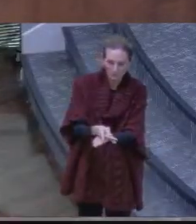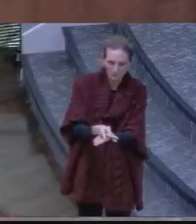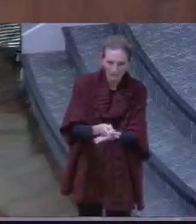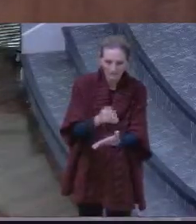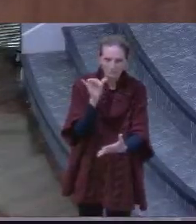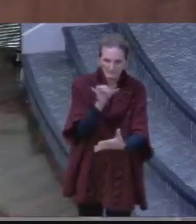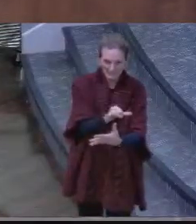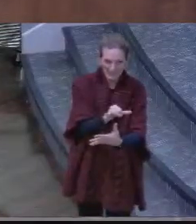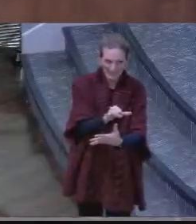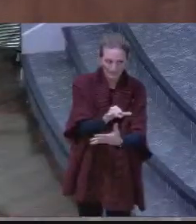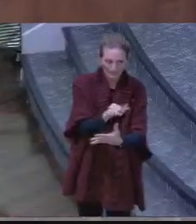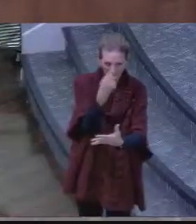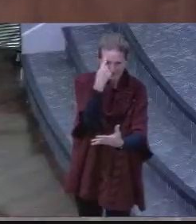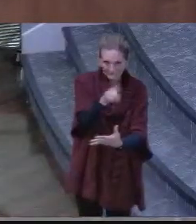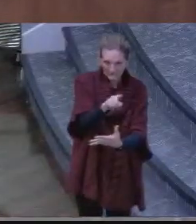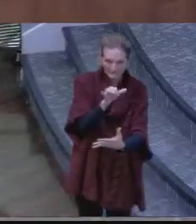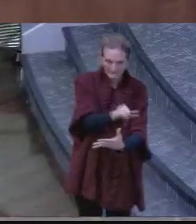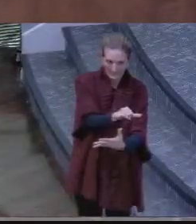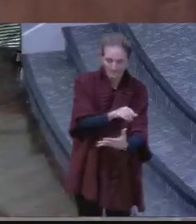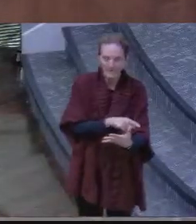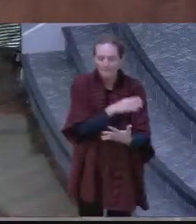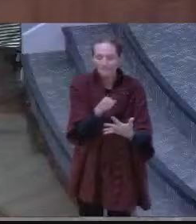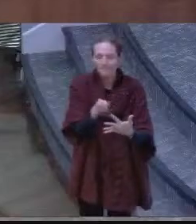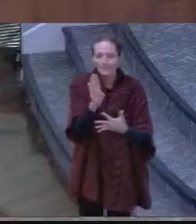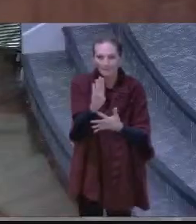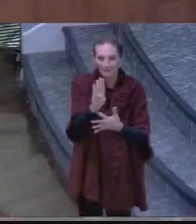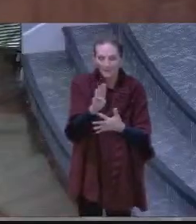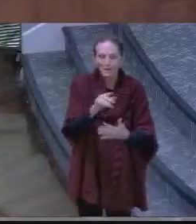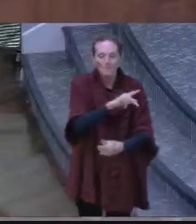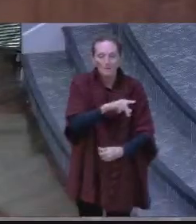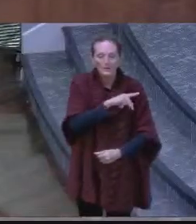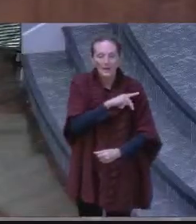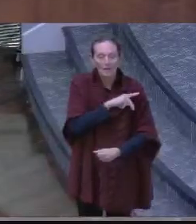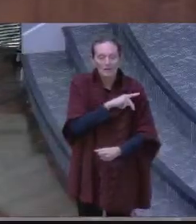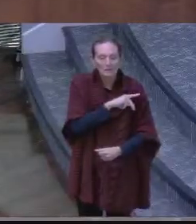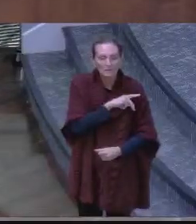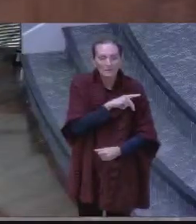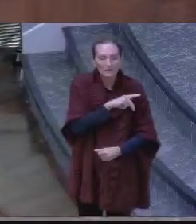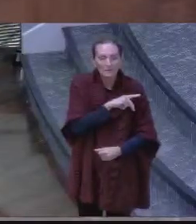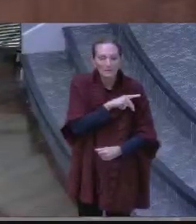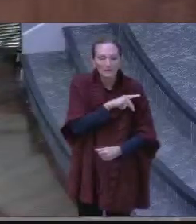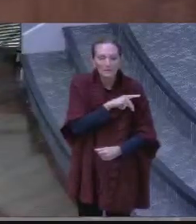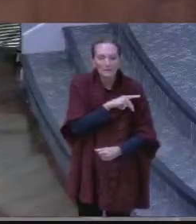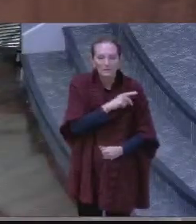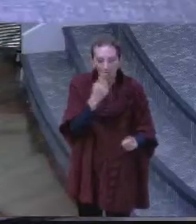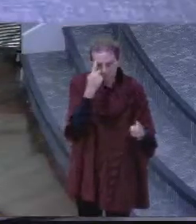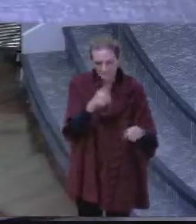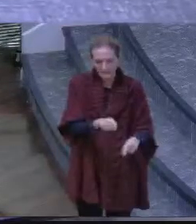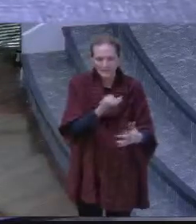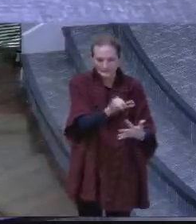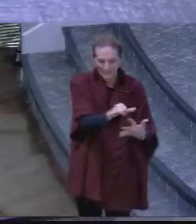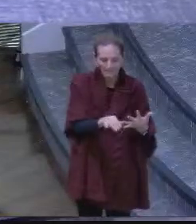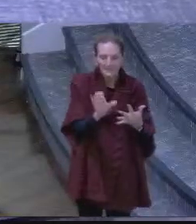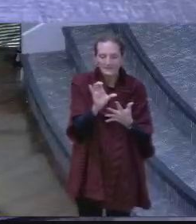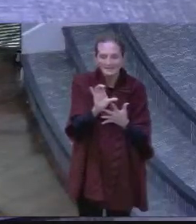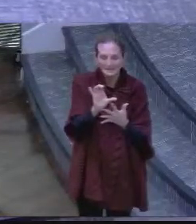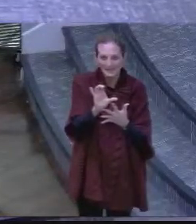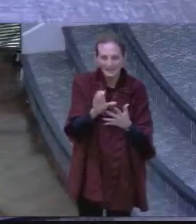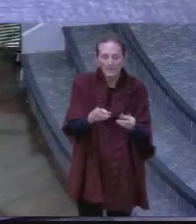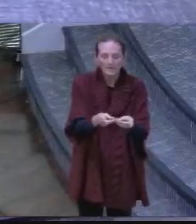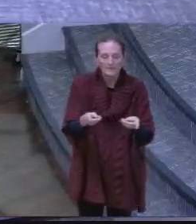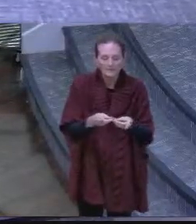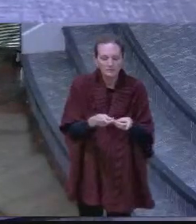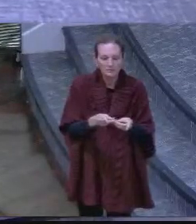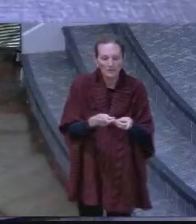agenda. Consent. B, personnel. All right, consent. C, district fuel